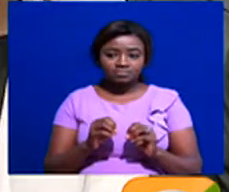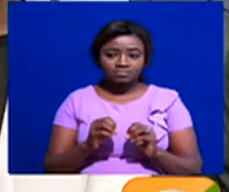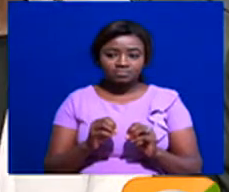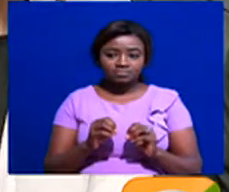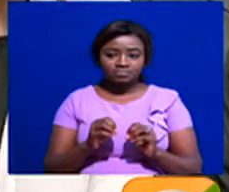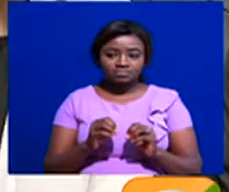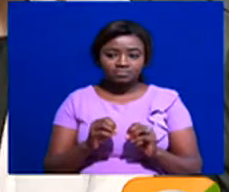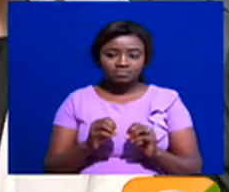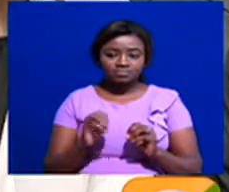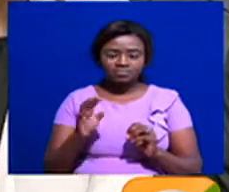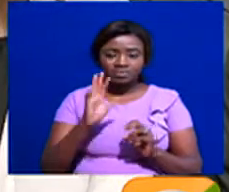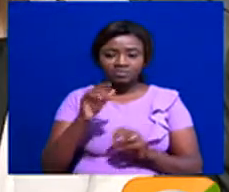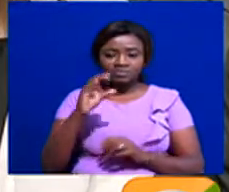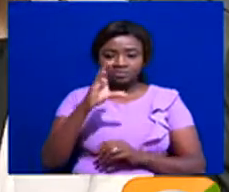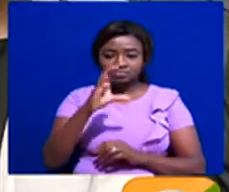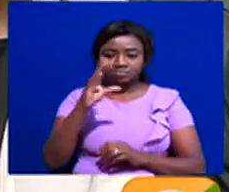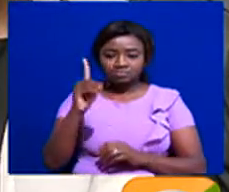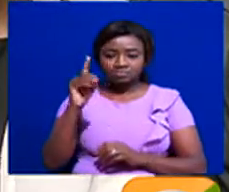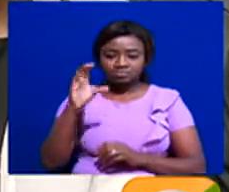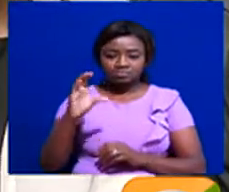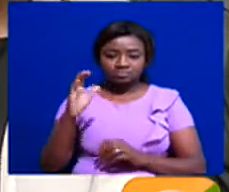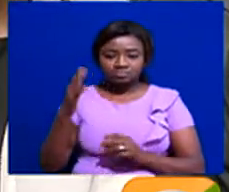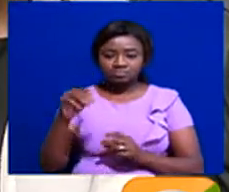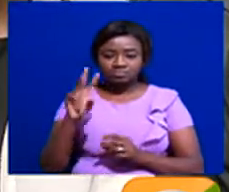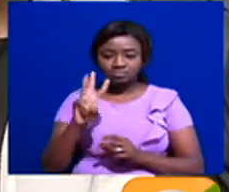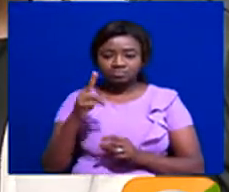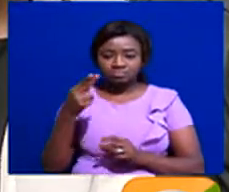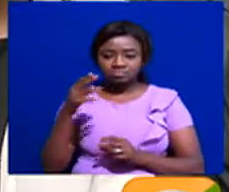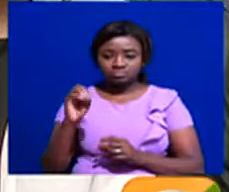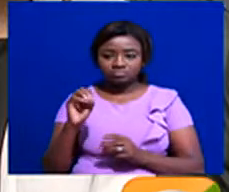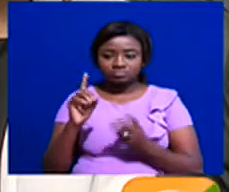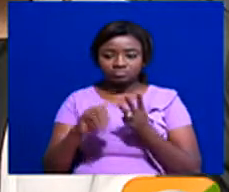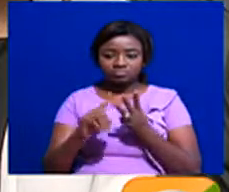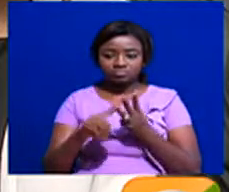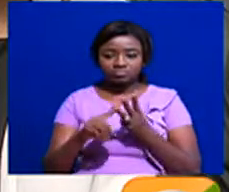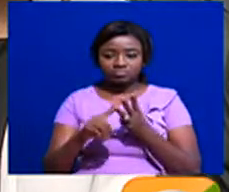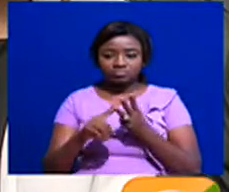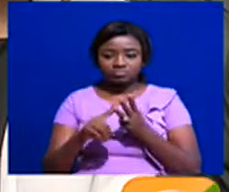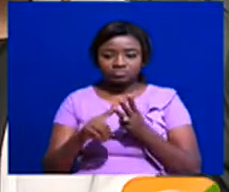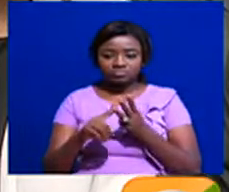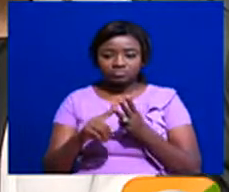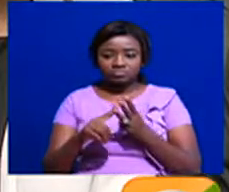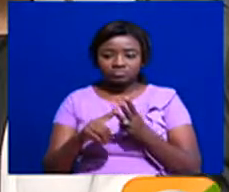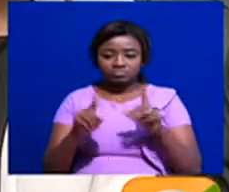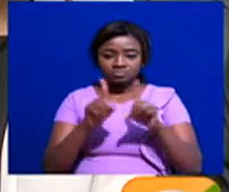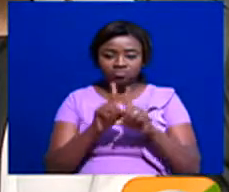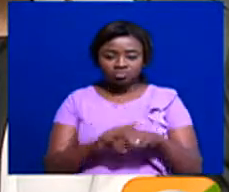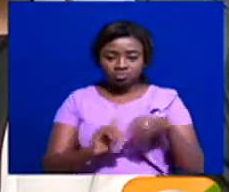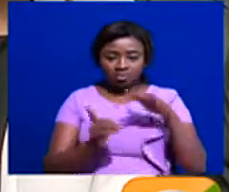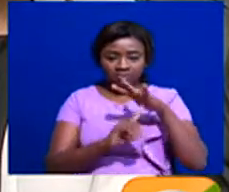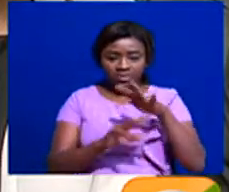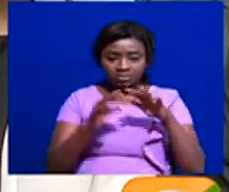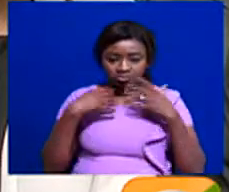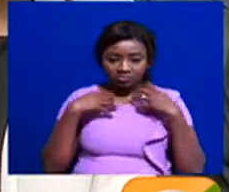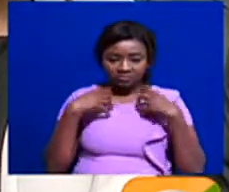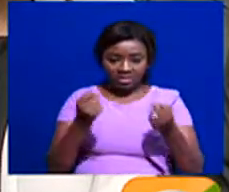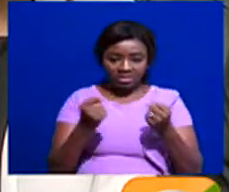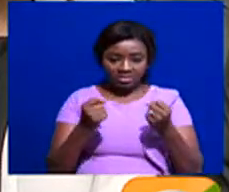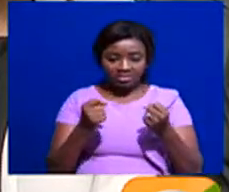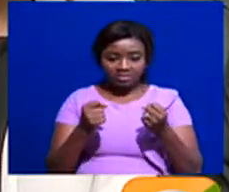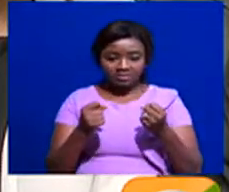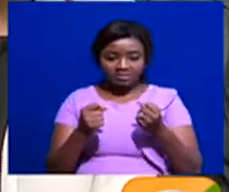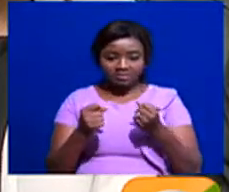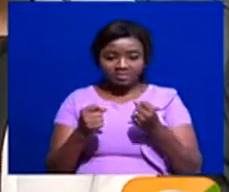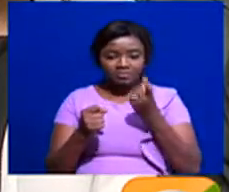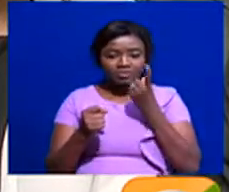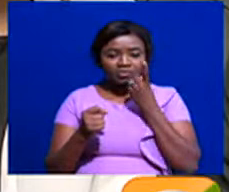the CDC, WHO, and in conjunction with the Ministry of Health. Yeah.